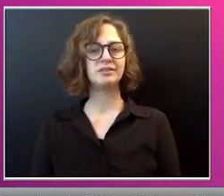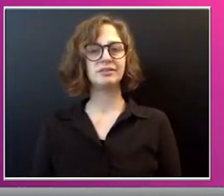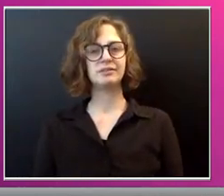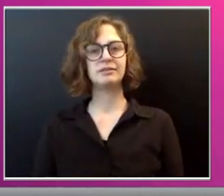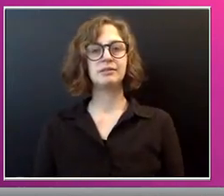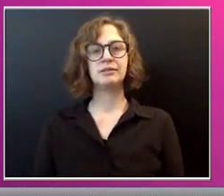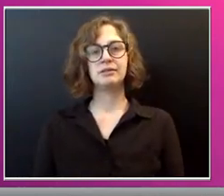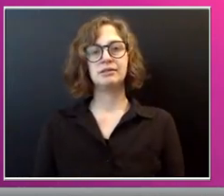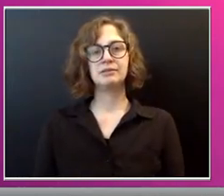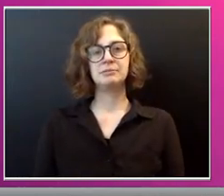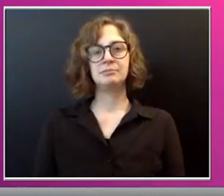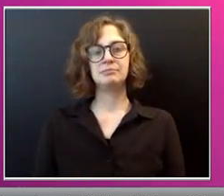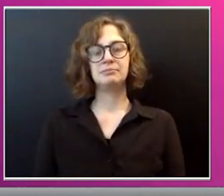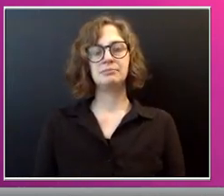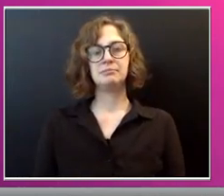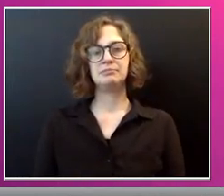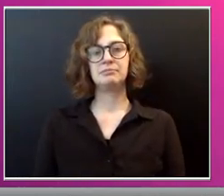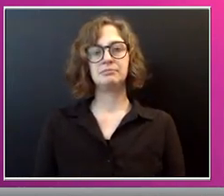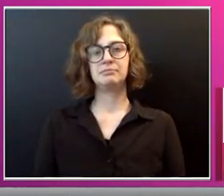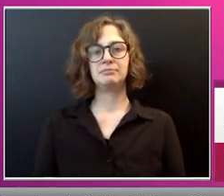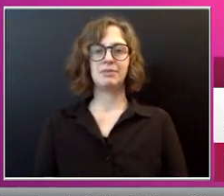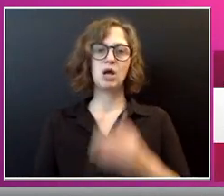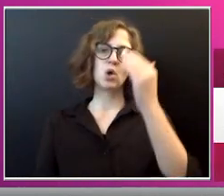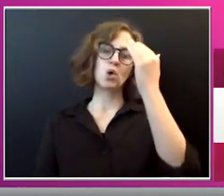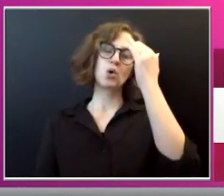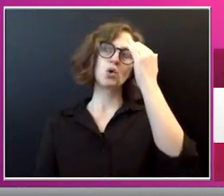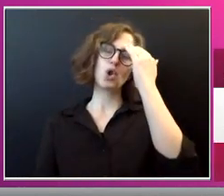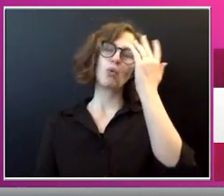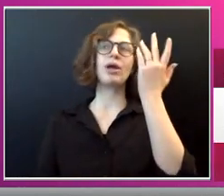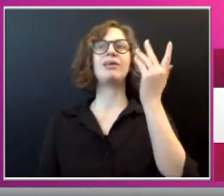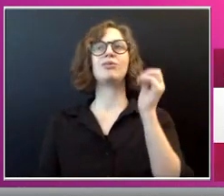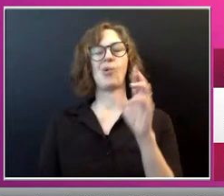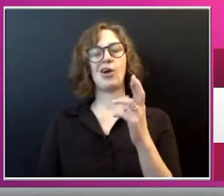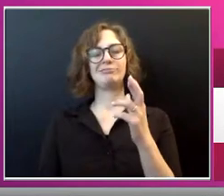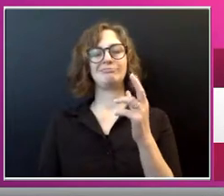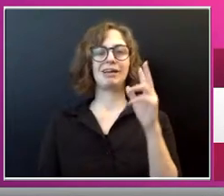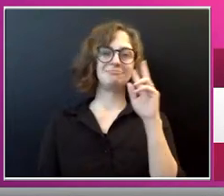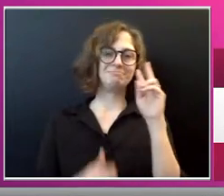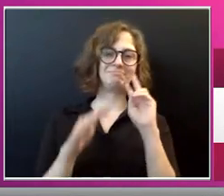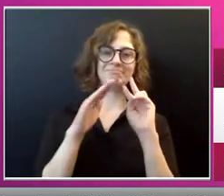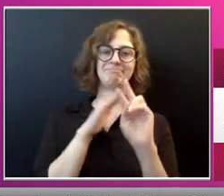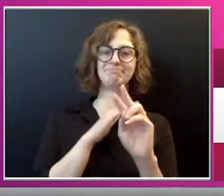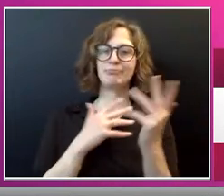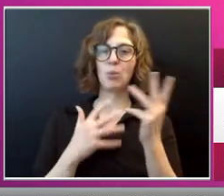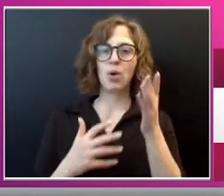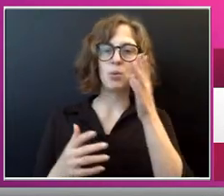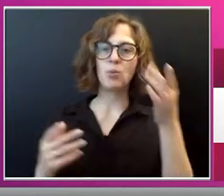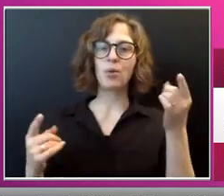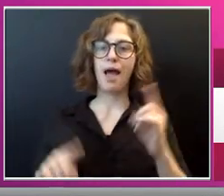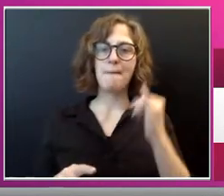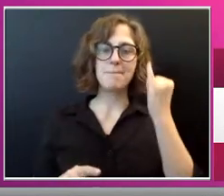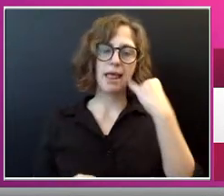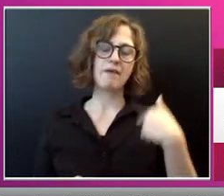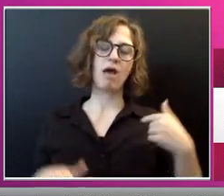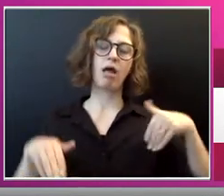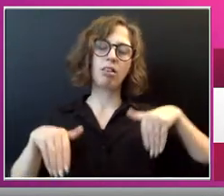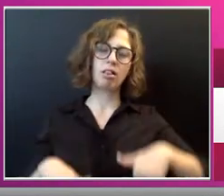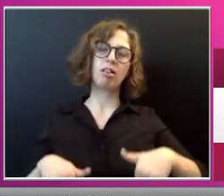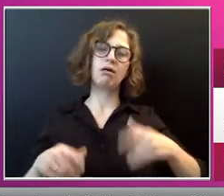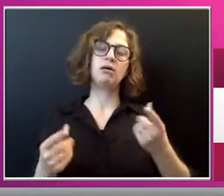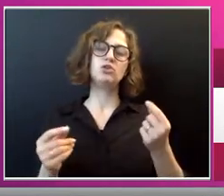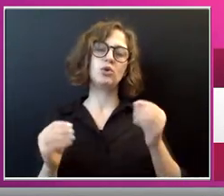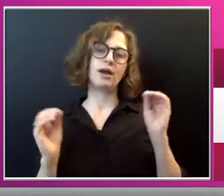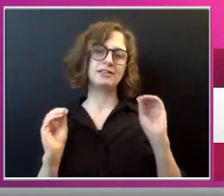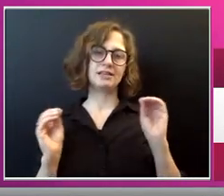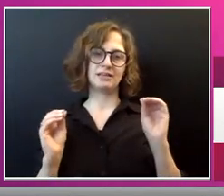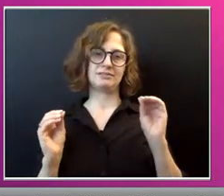was going to go, or guessing how it would go if I didn't do anything, and it would just be a continual